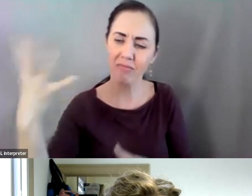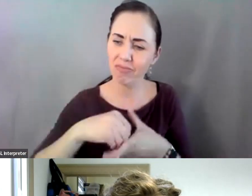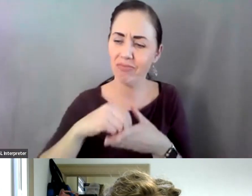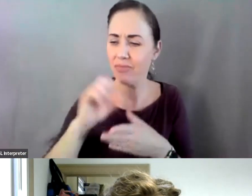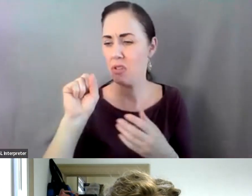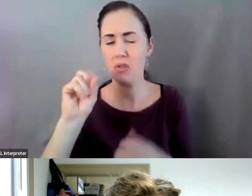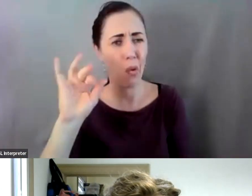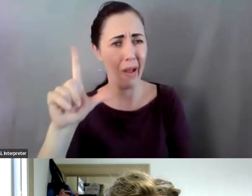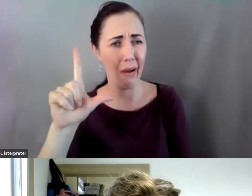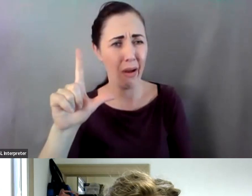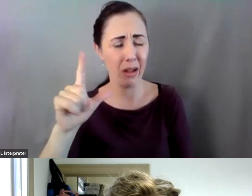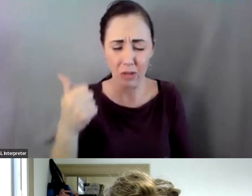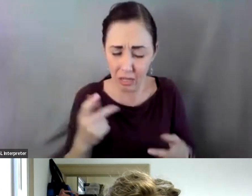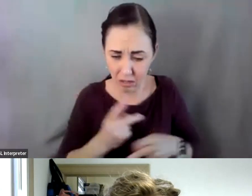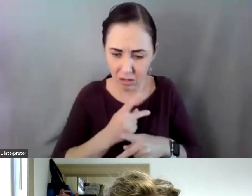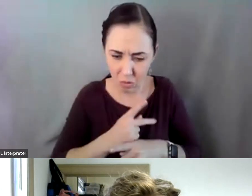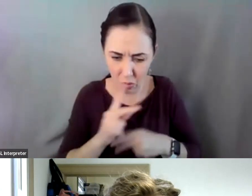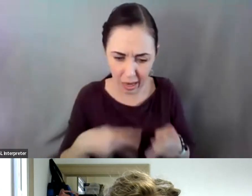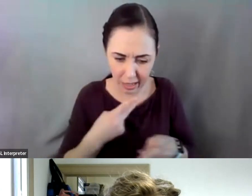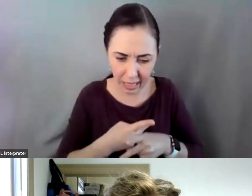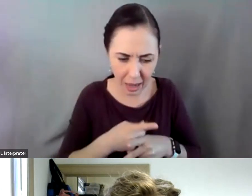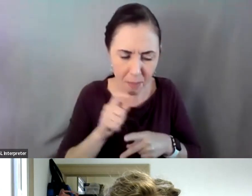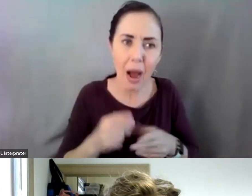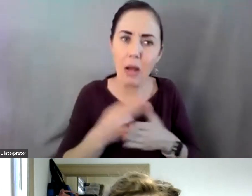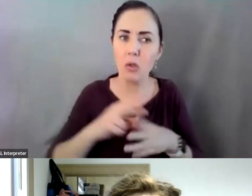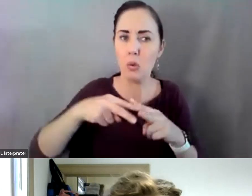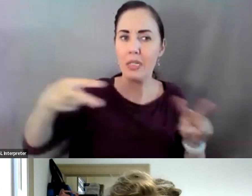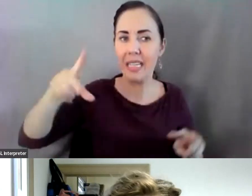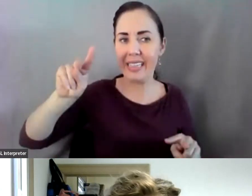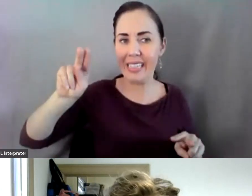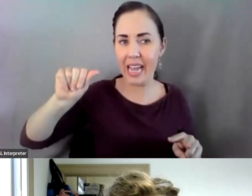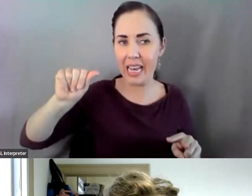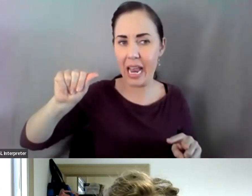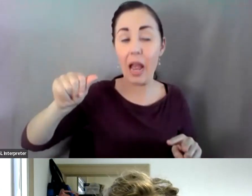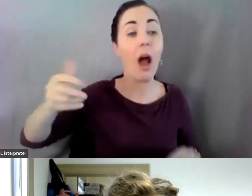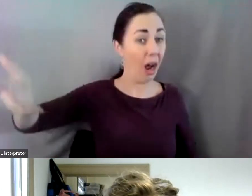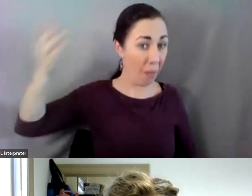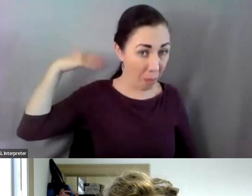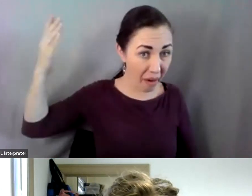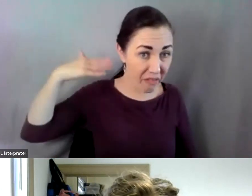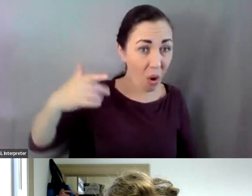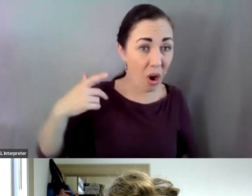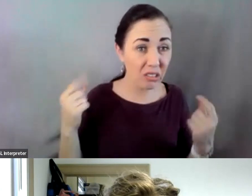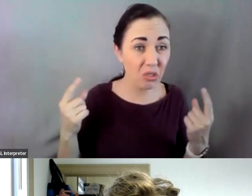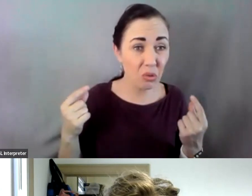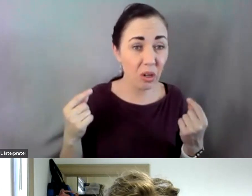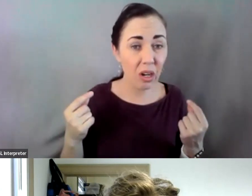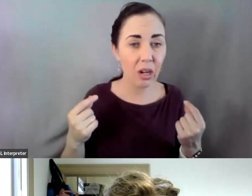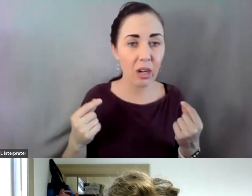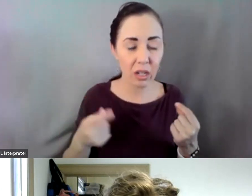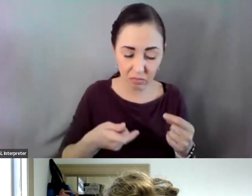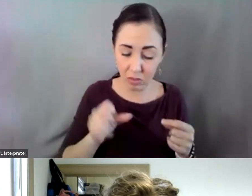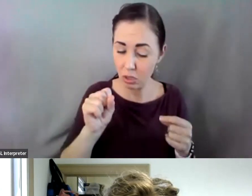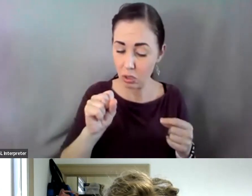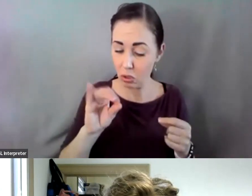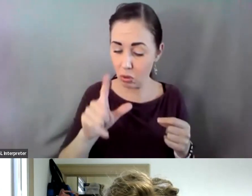are there, we use DNA to do that. Now, what they used to have to do was they would take that soil